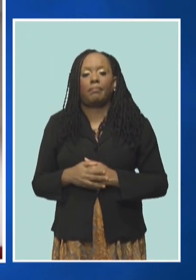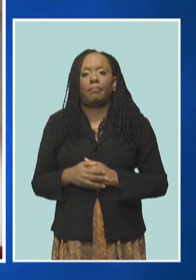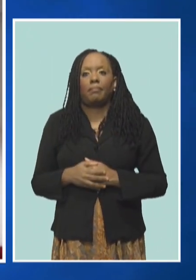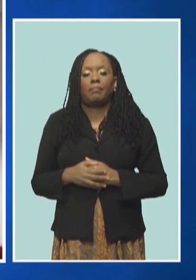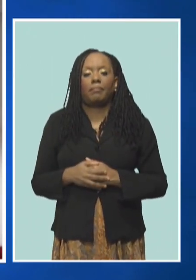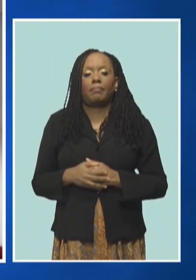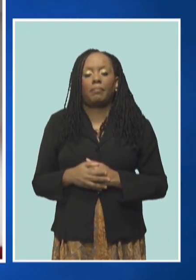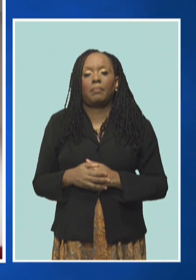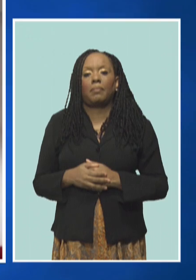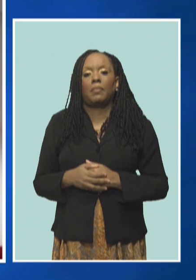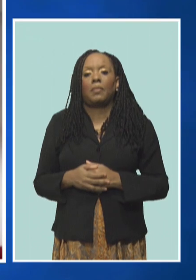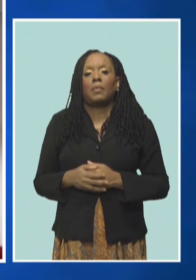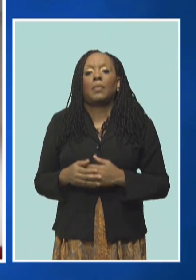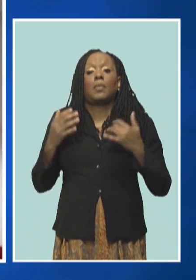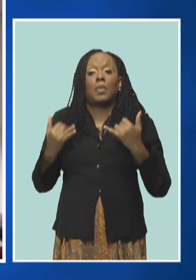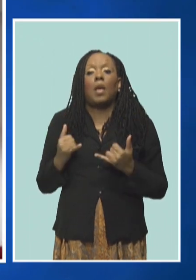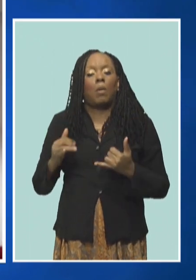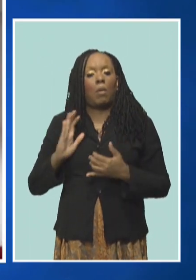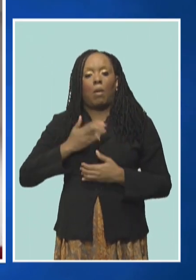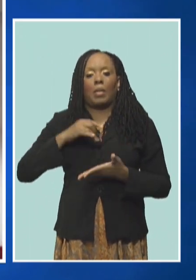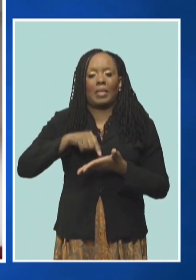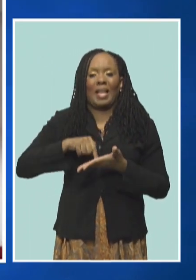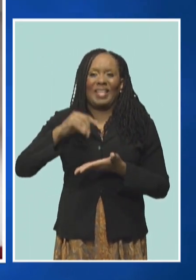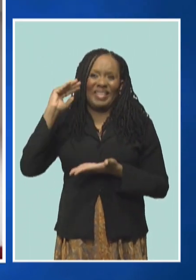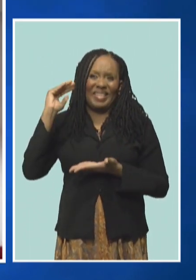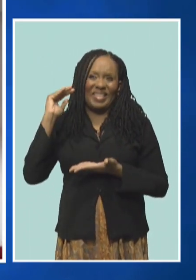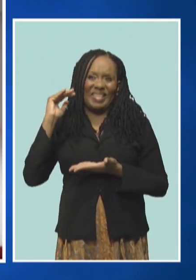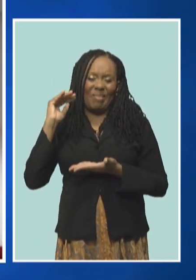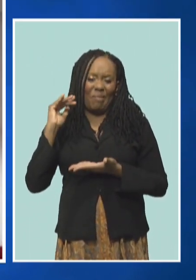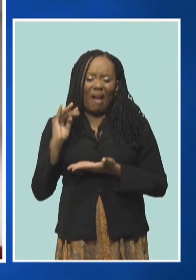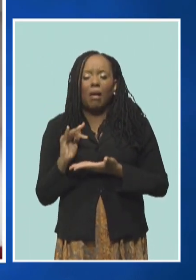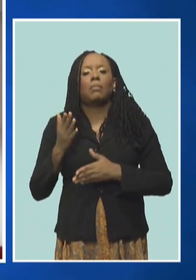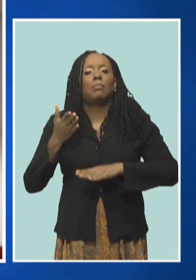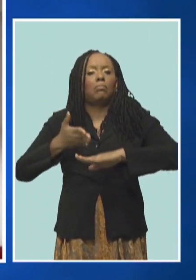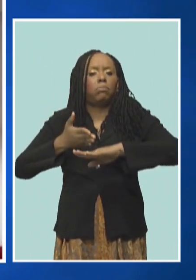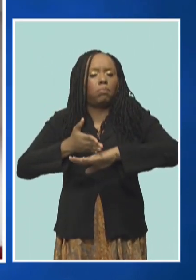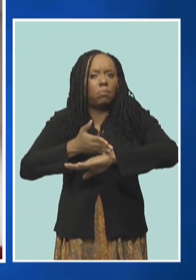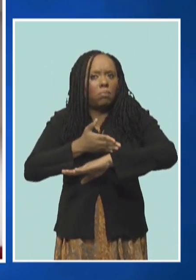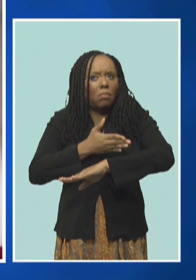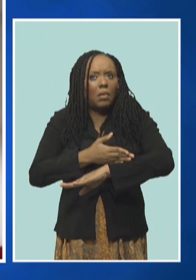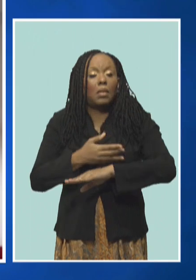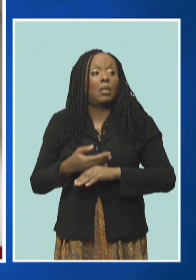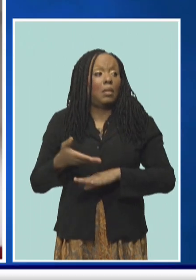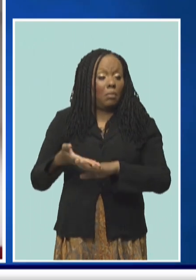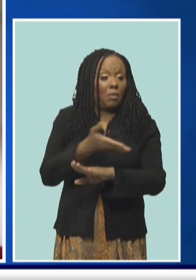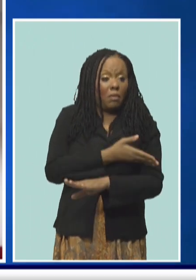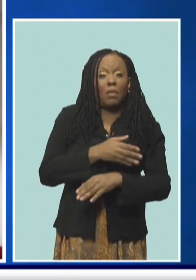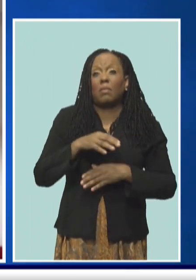to 105.3%. Again, significant improvements from being as high as somewhere around